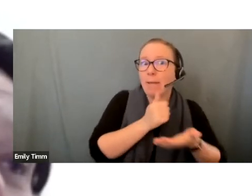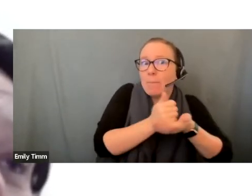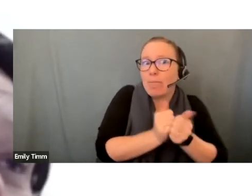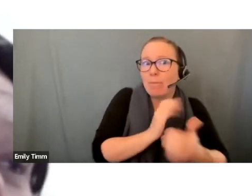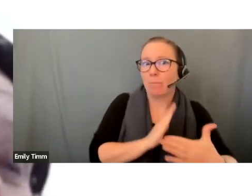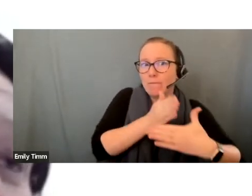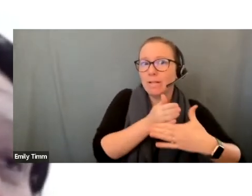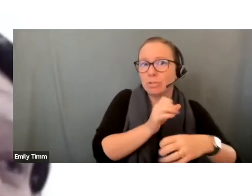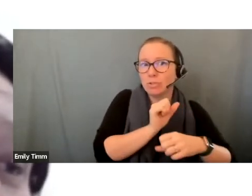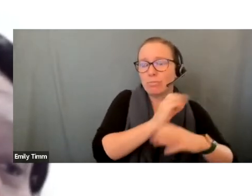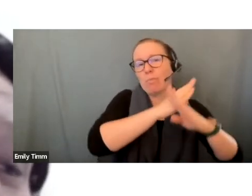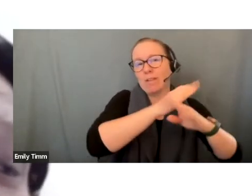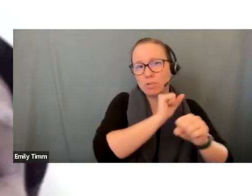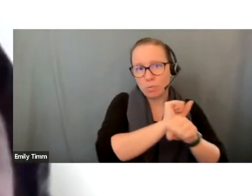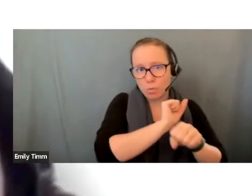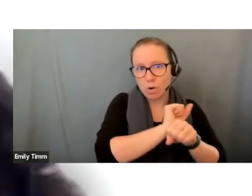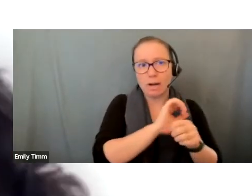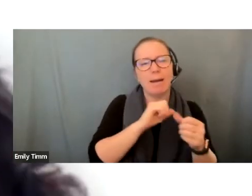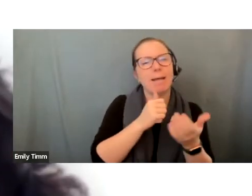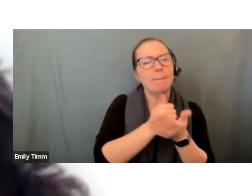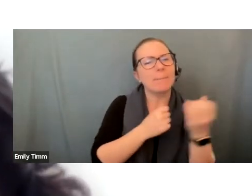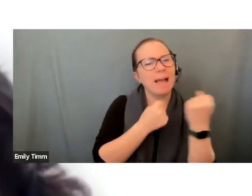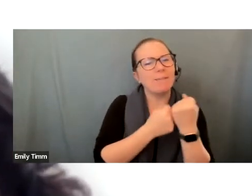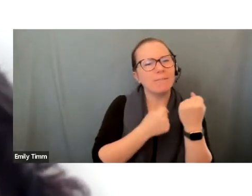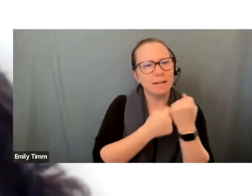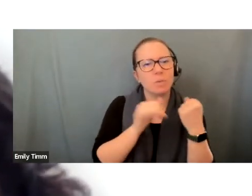And help advocate. I mean, one of the